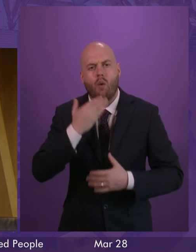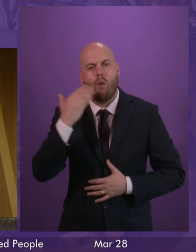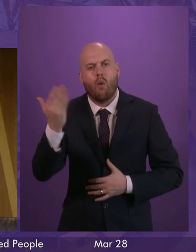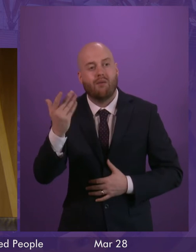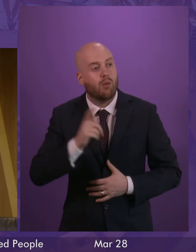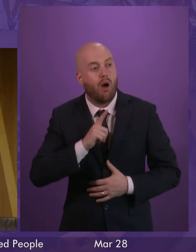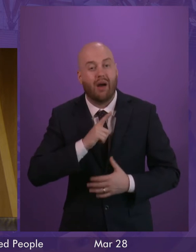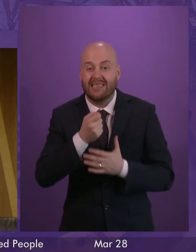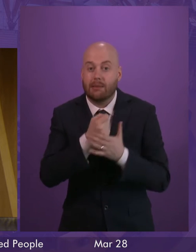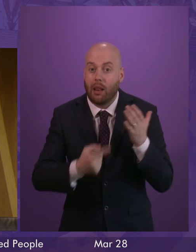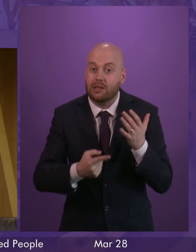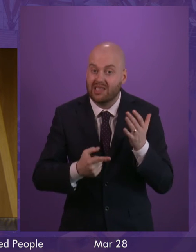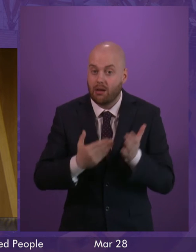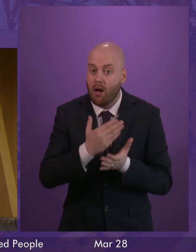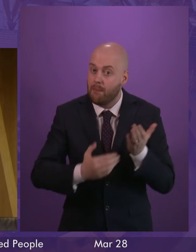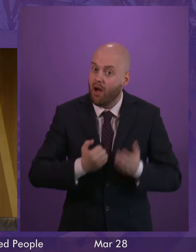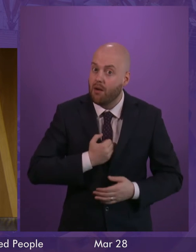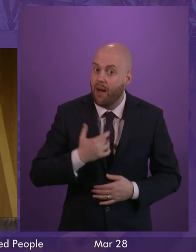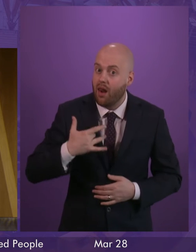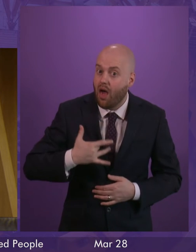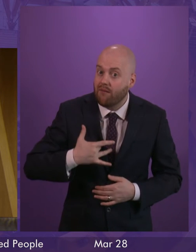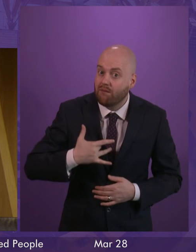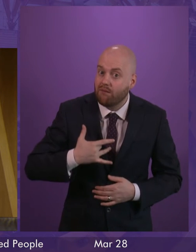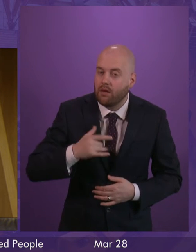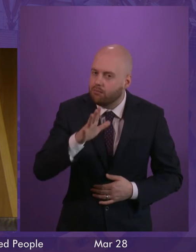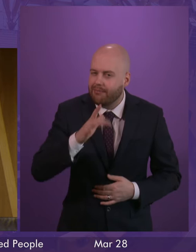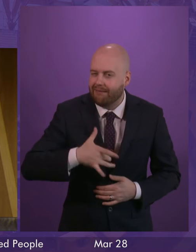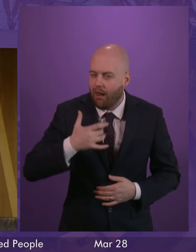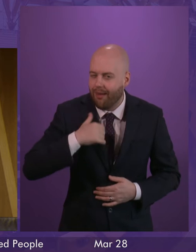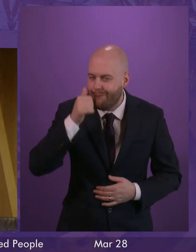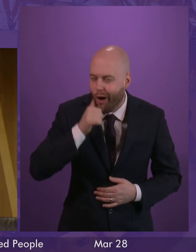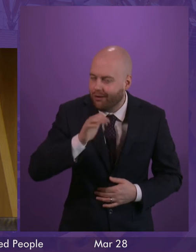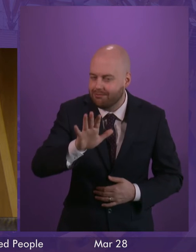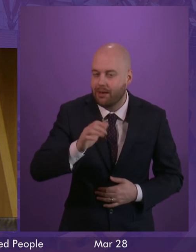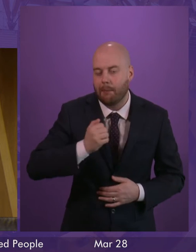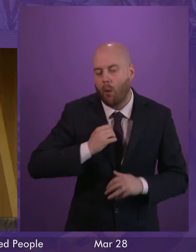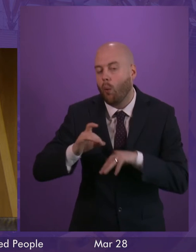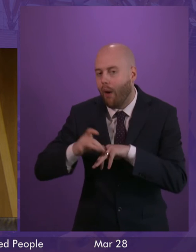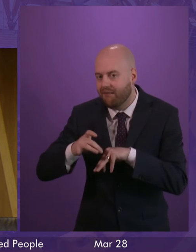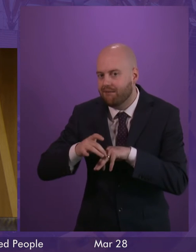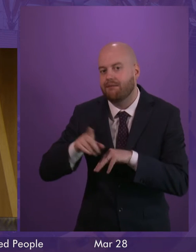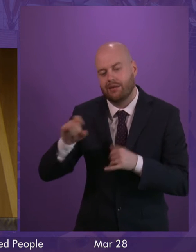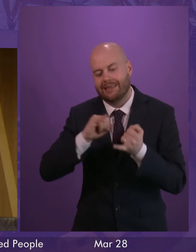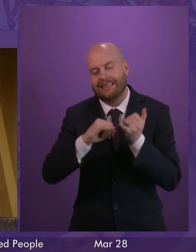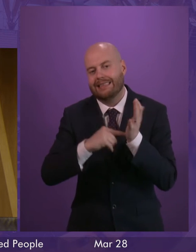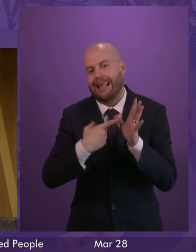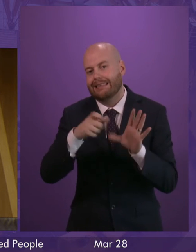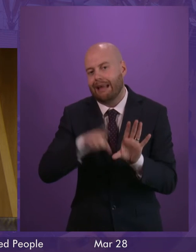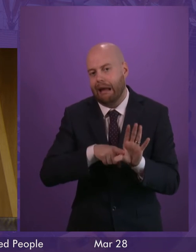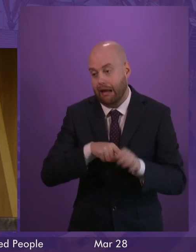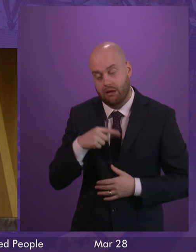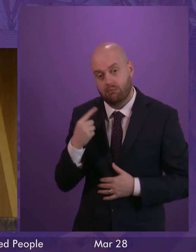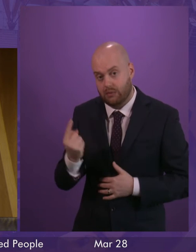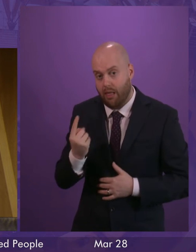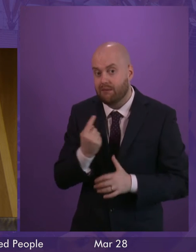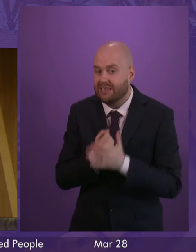Now, I feel a fraud by saying that because it's, as you all know, it's my wife, Stacey, that has the disability. And until we were married, I was like